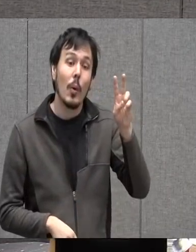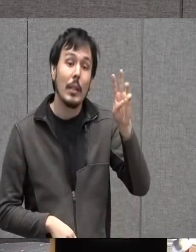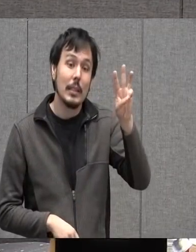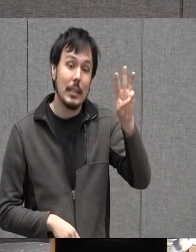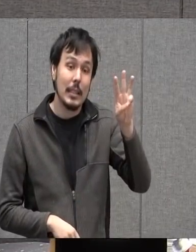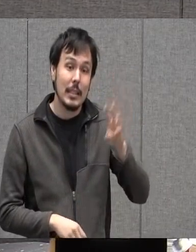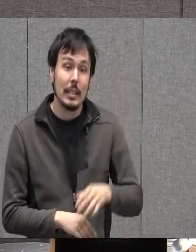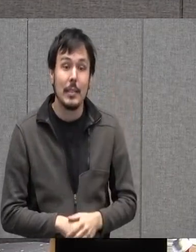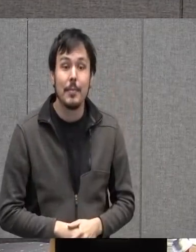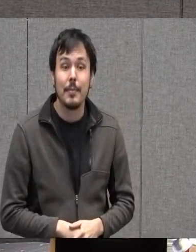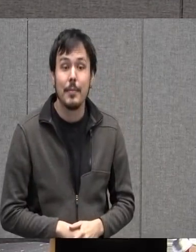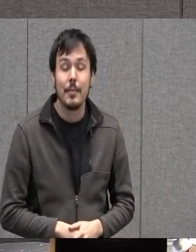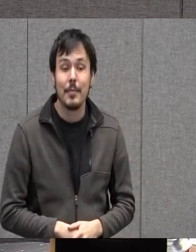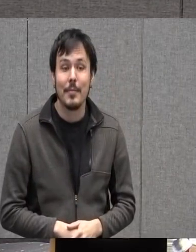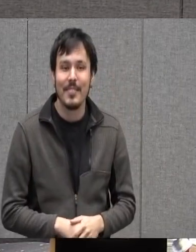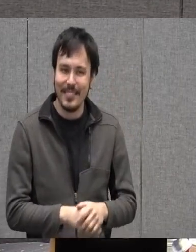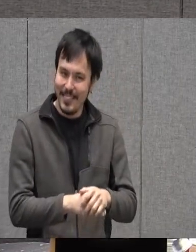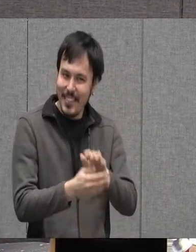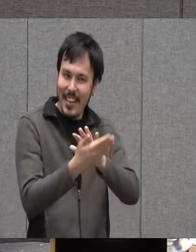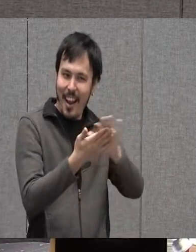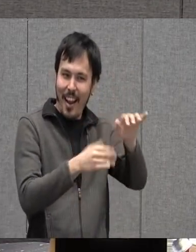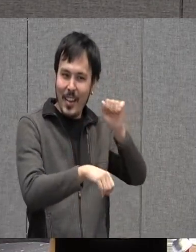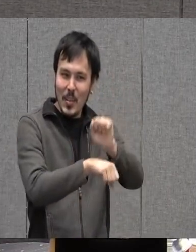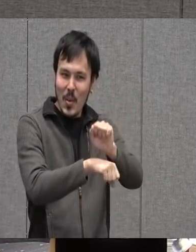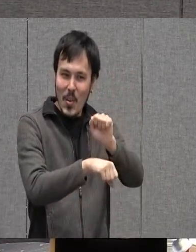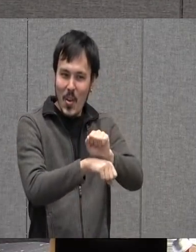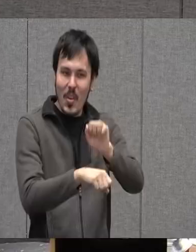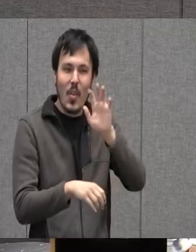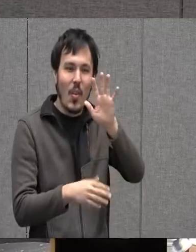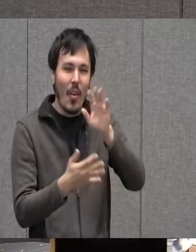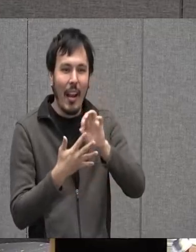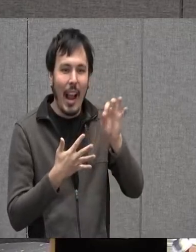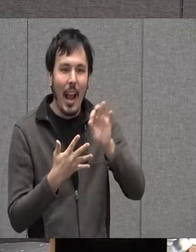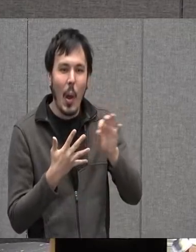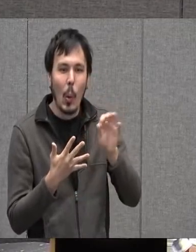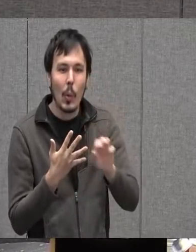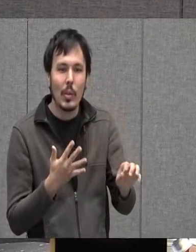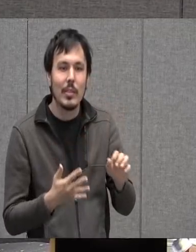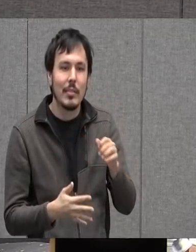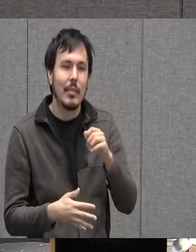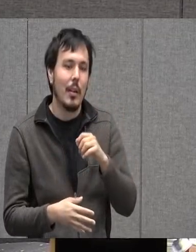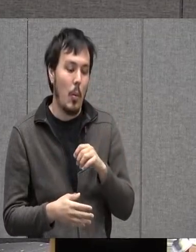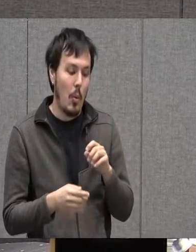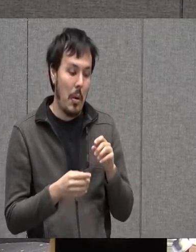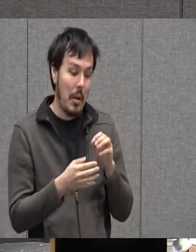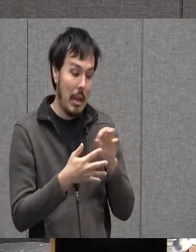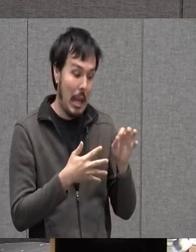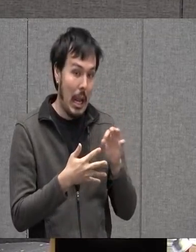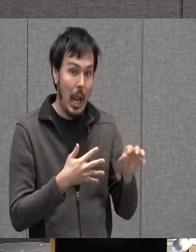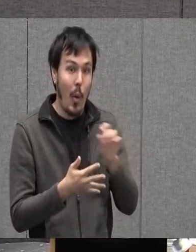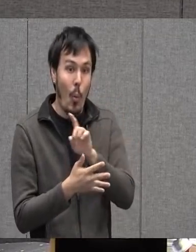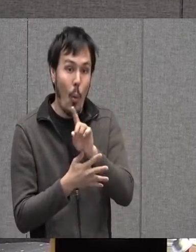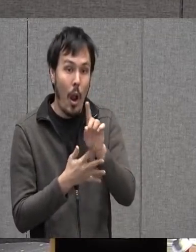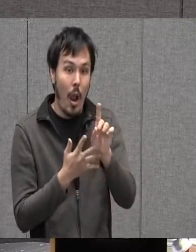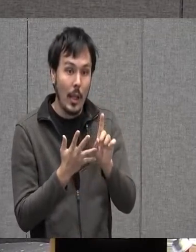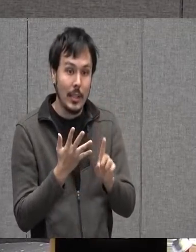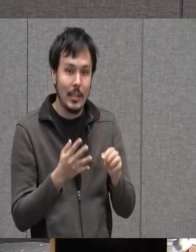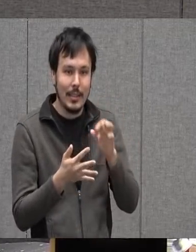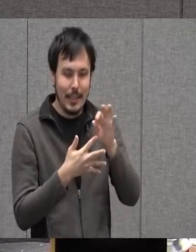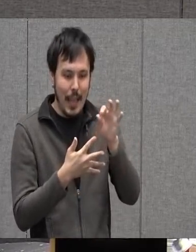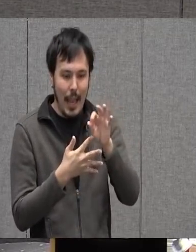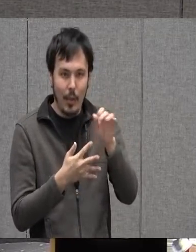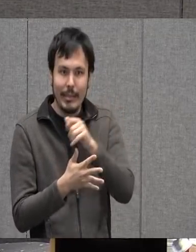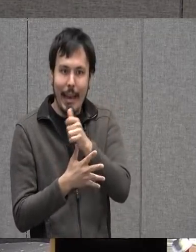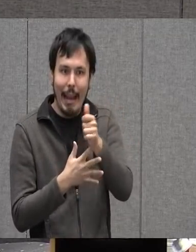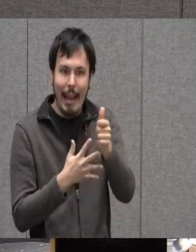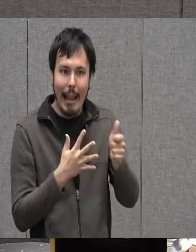26. Nice work using your counting by ones and by tens. Let's try this one over here.